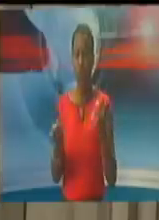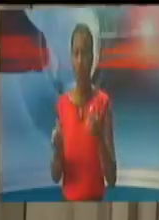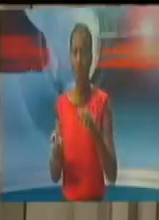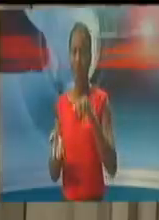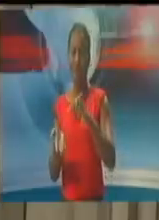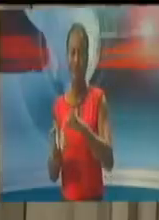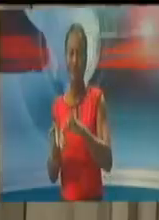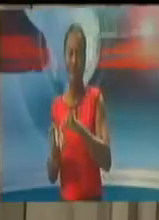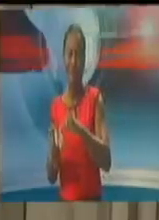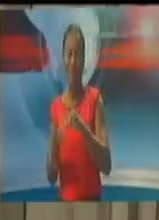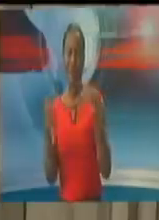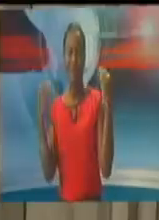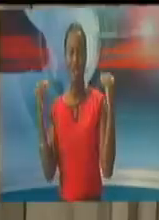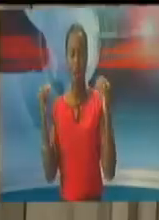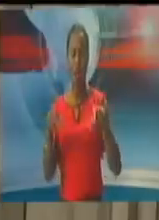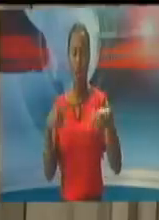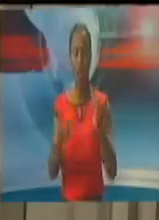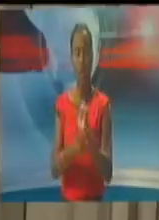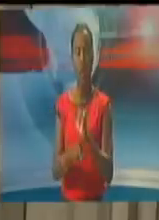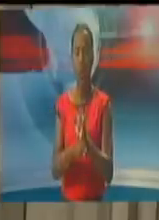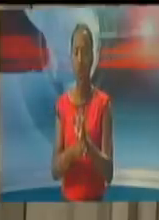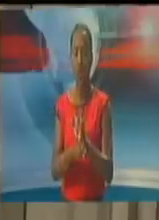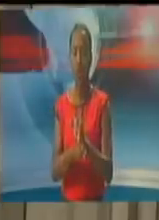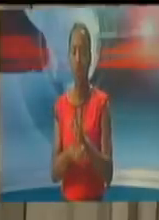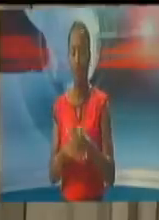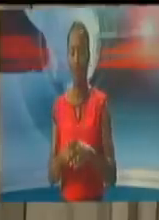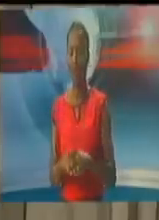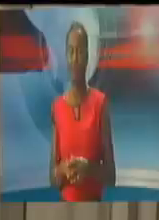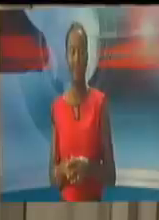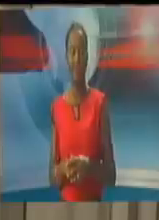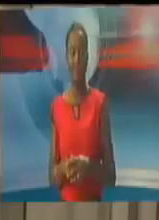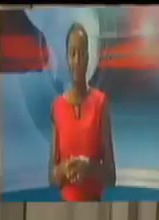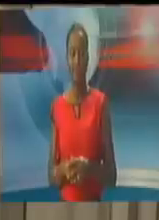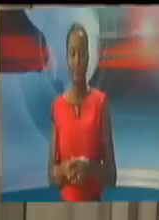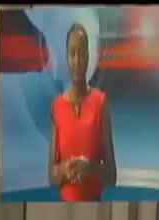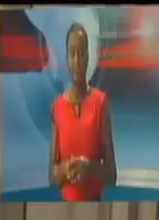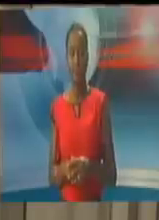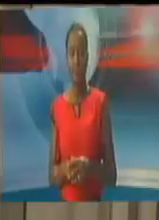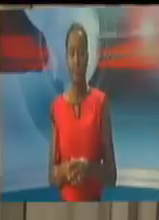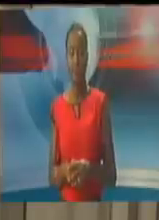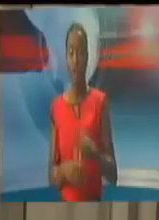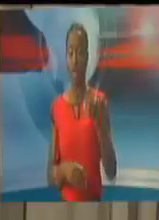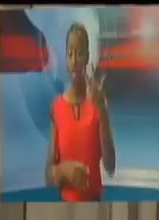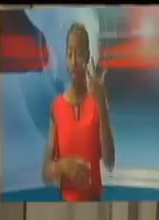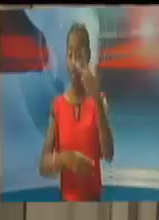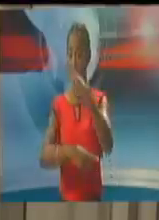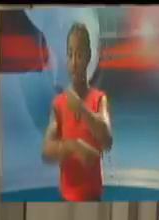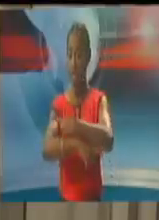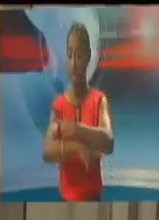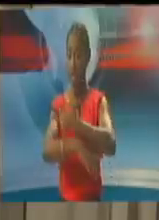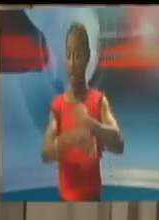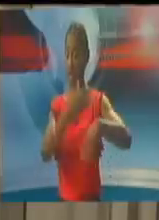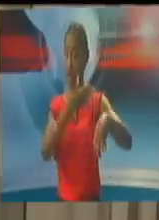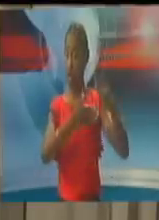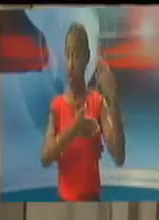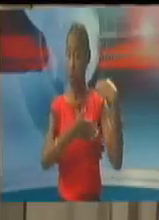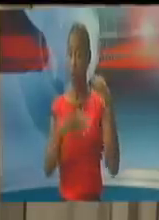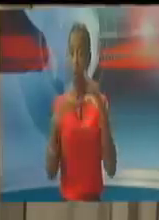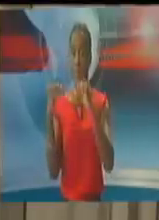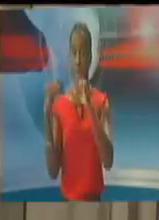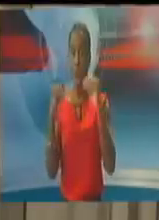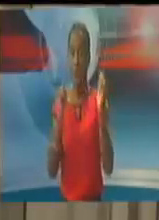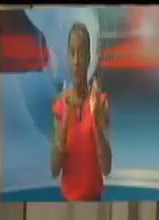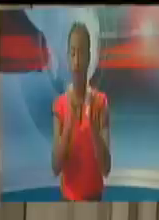work, etc. And that is all outside of COVID. And 3 days ago, in meeting with the Commissioner of Police